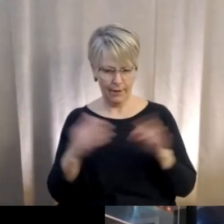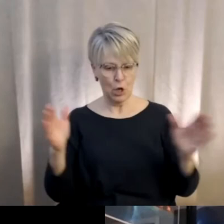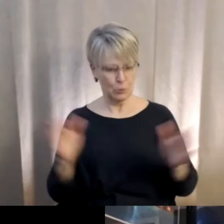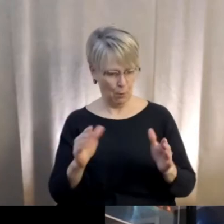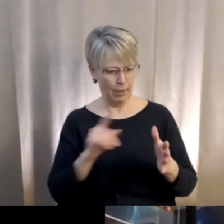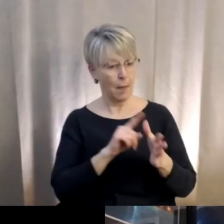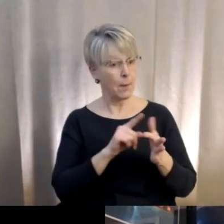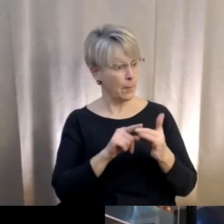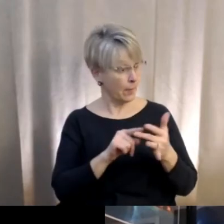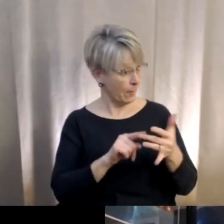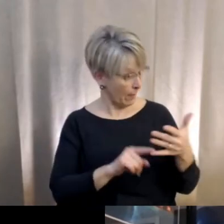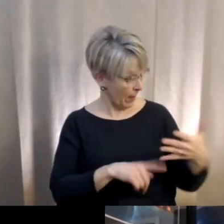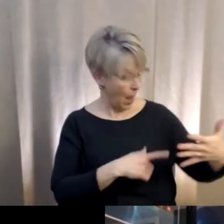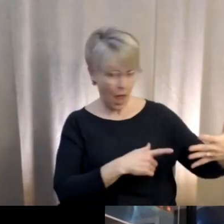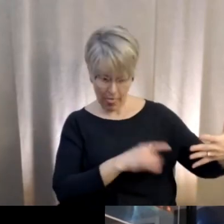all the boxes.